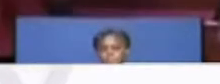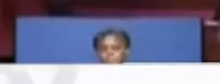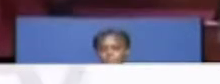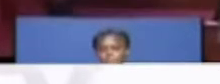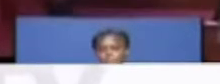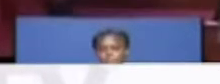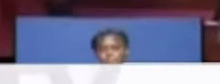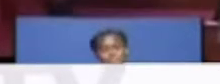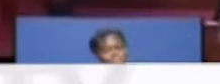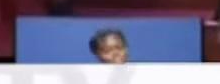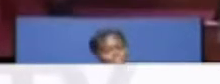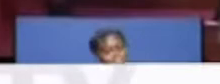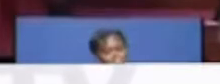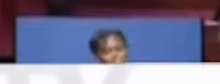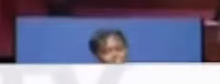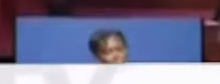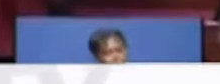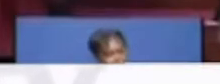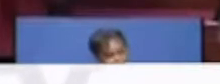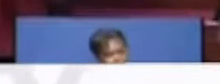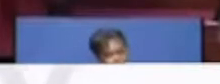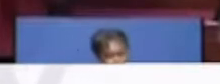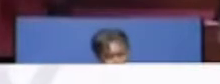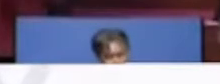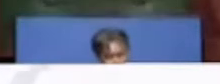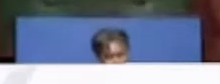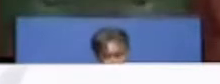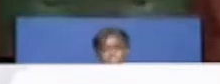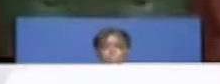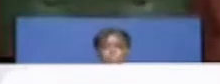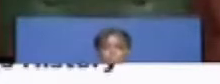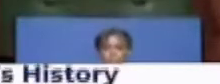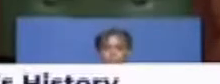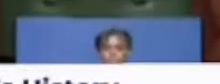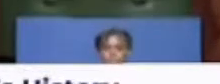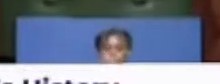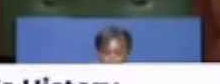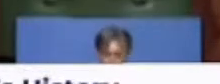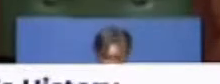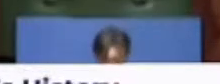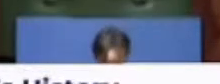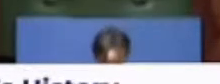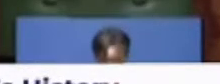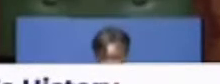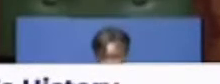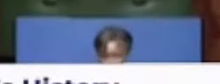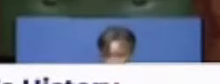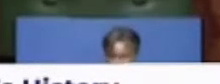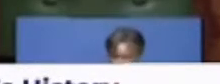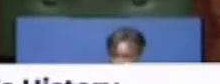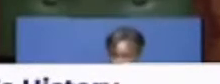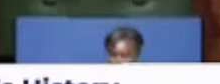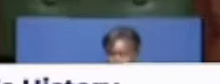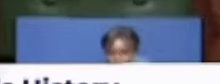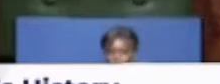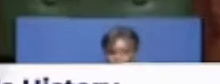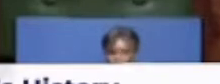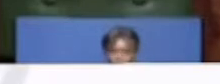This would have constitutionalized the end of the winner-takes-all outcomes of